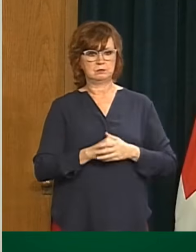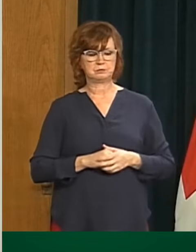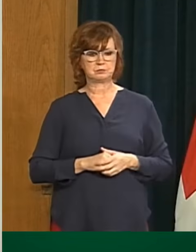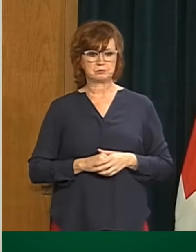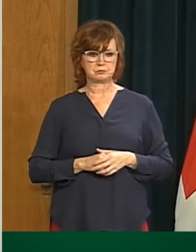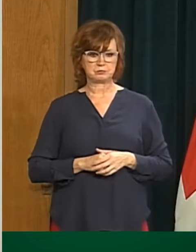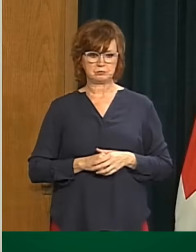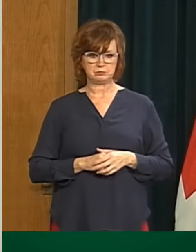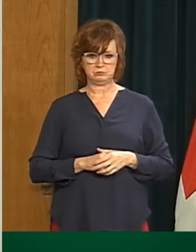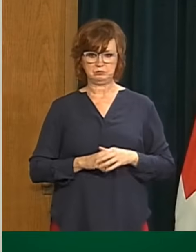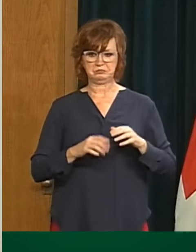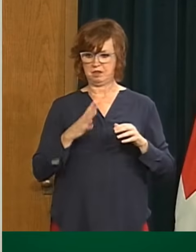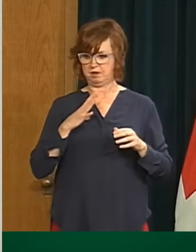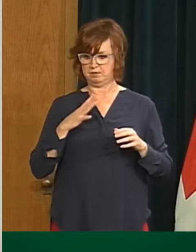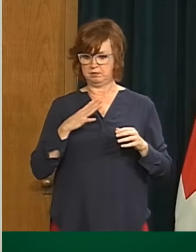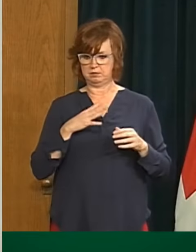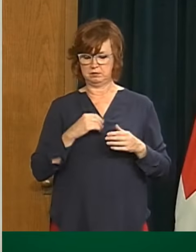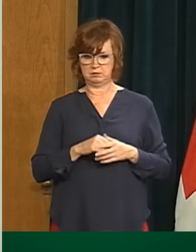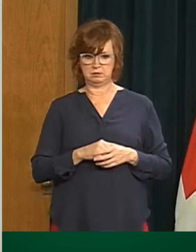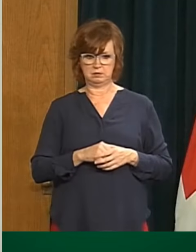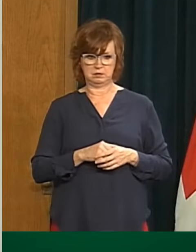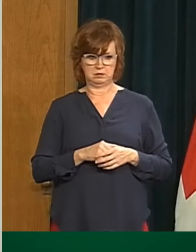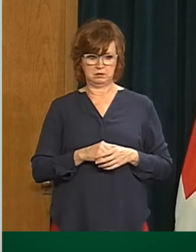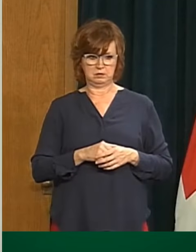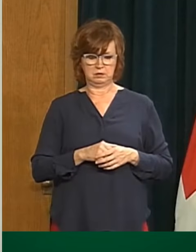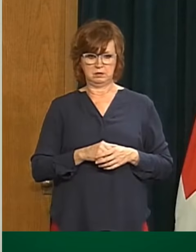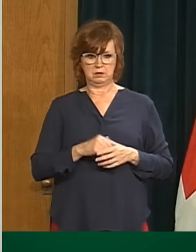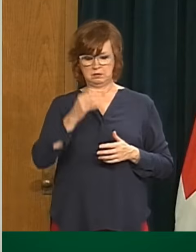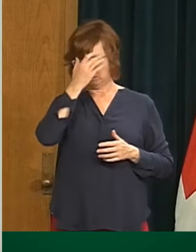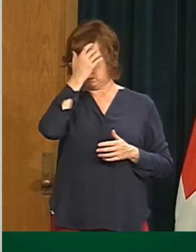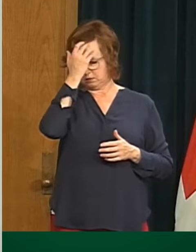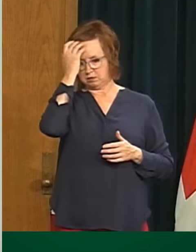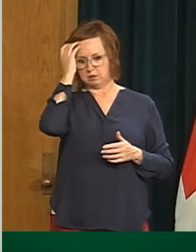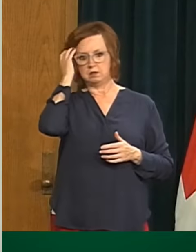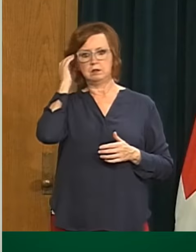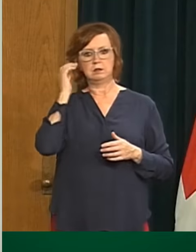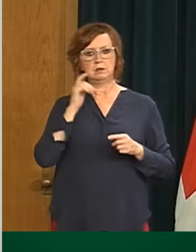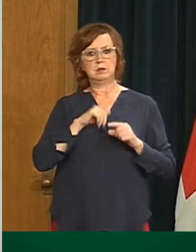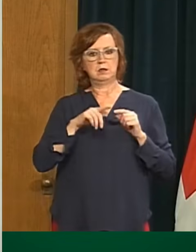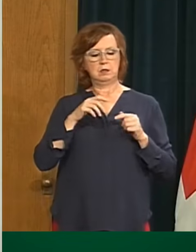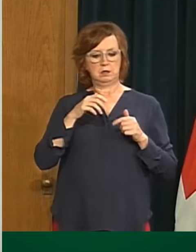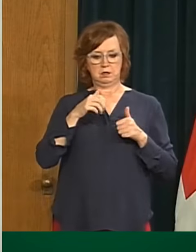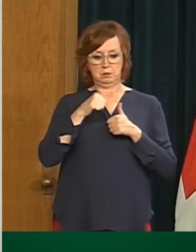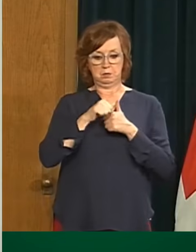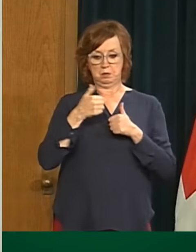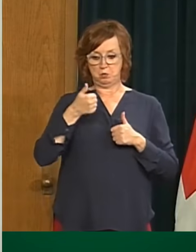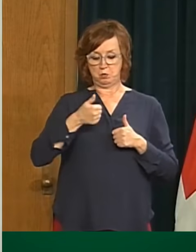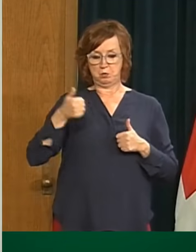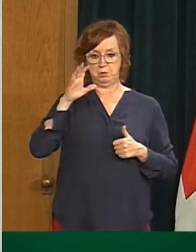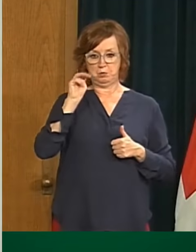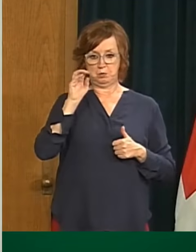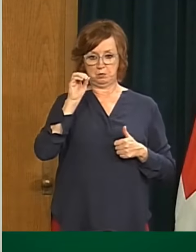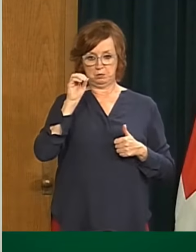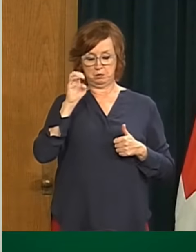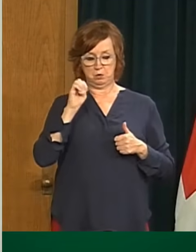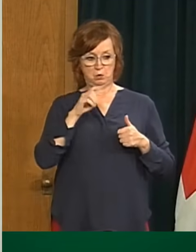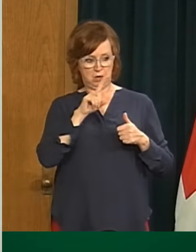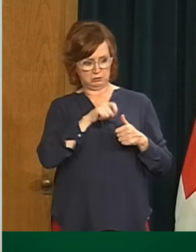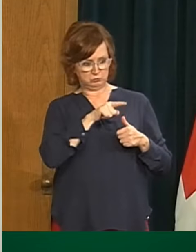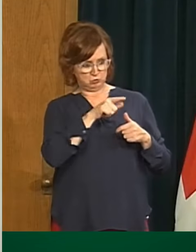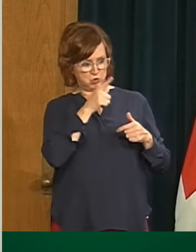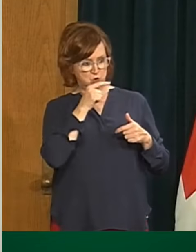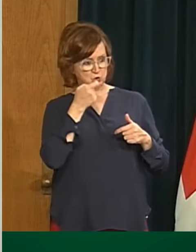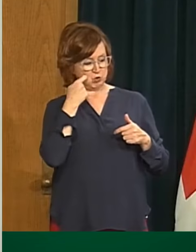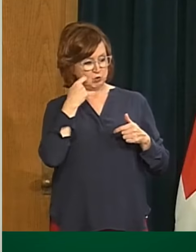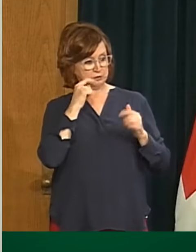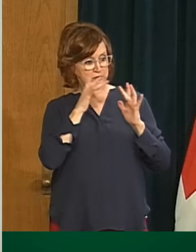count on the fingers of your hand everyone who was a close contact outside your household over the past 2 weeks.